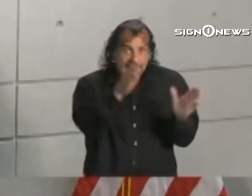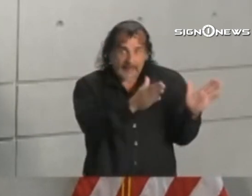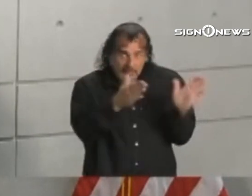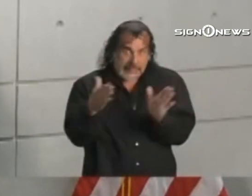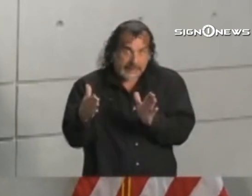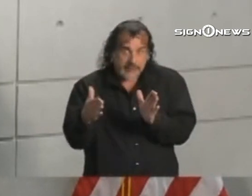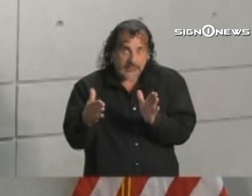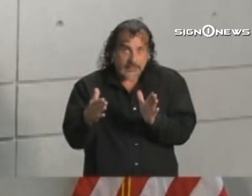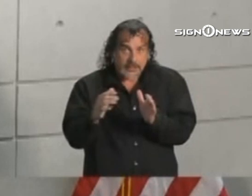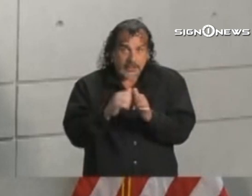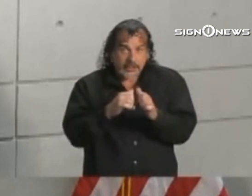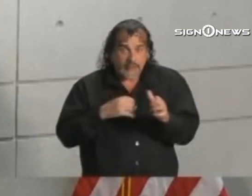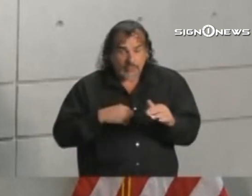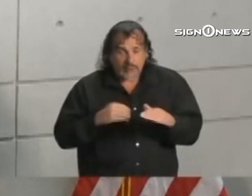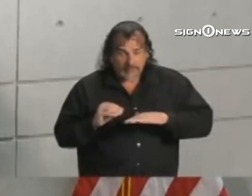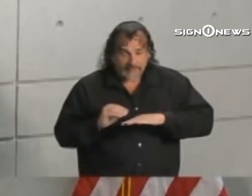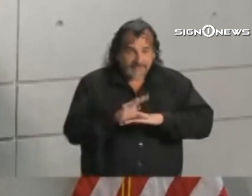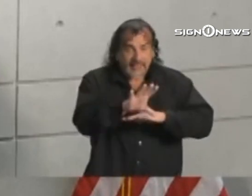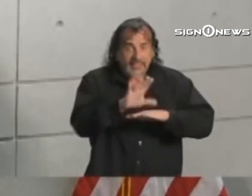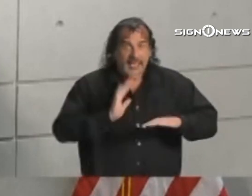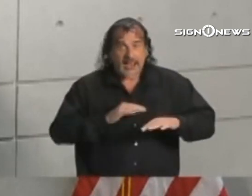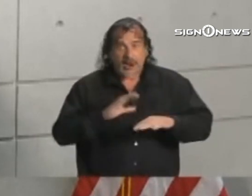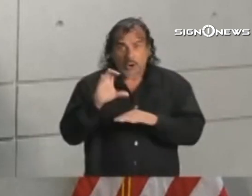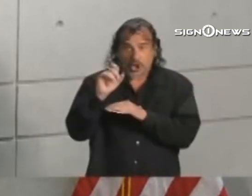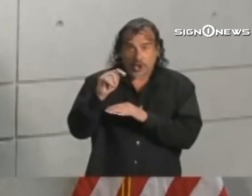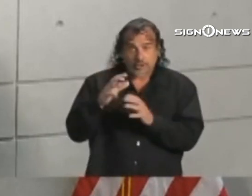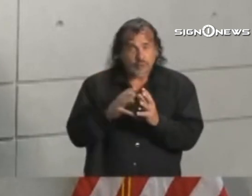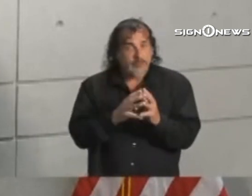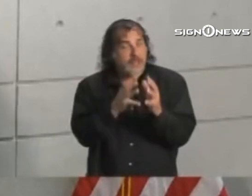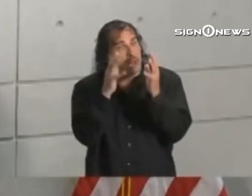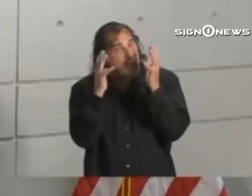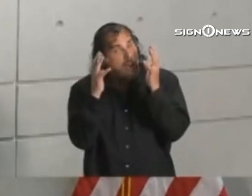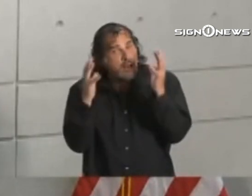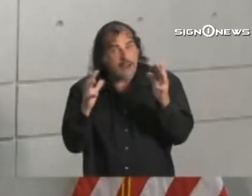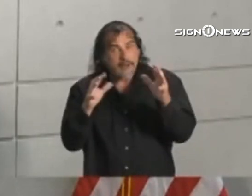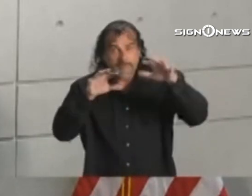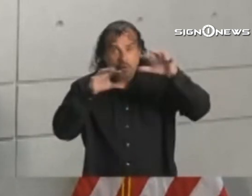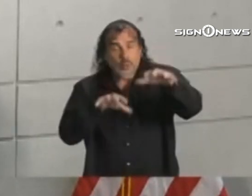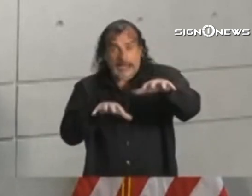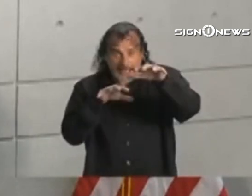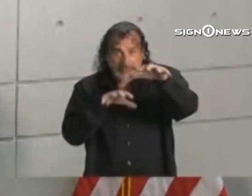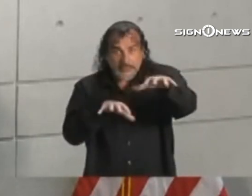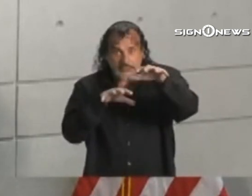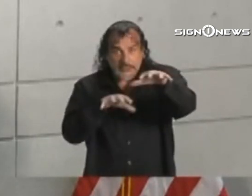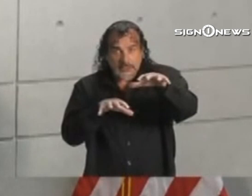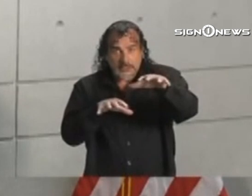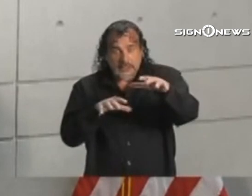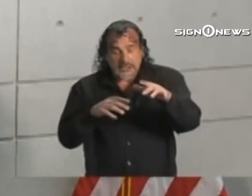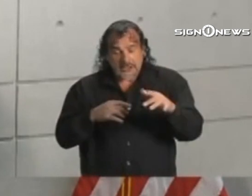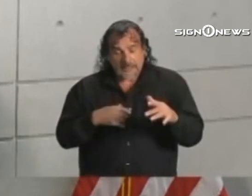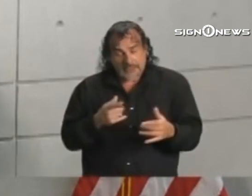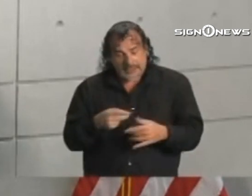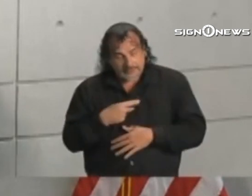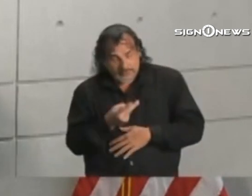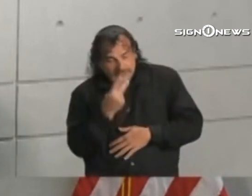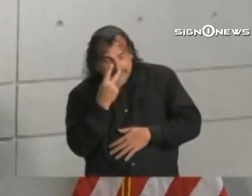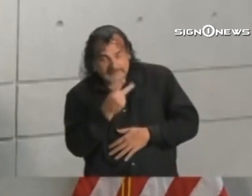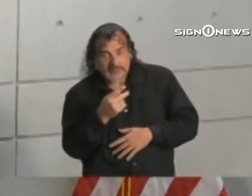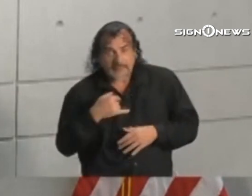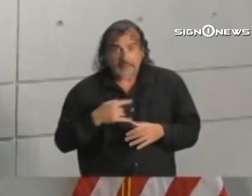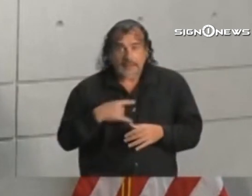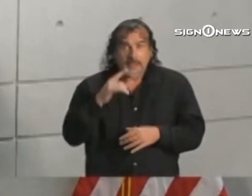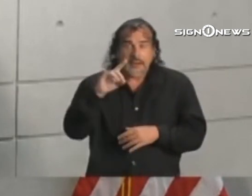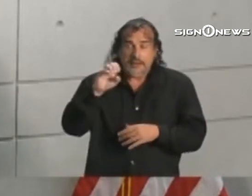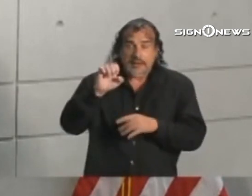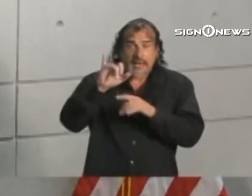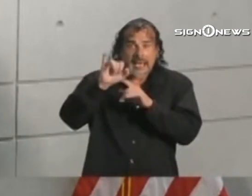going to affect certainly our coastal region with significant amounts of rainfall. But as it currently is projected, the eye of the storm